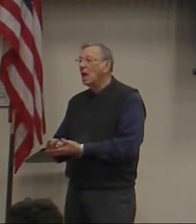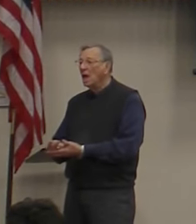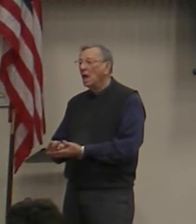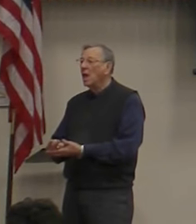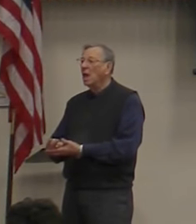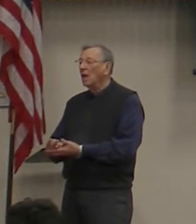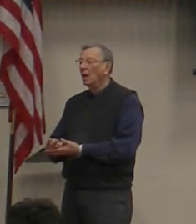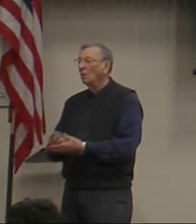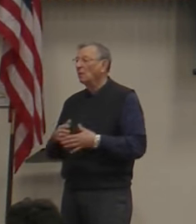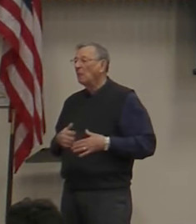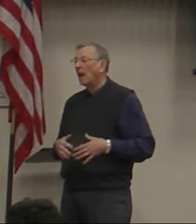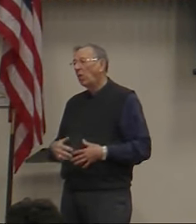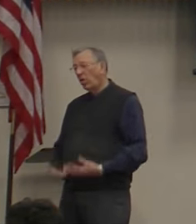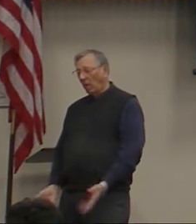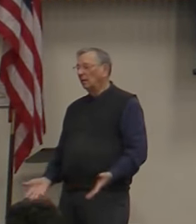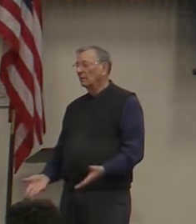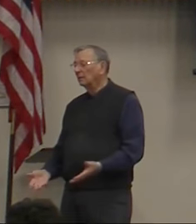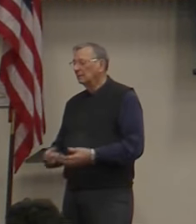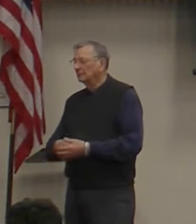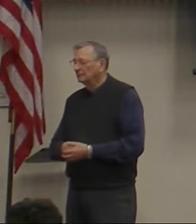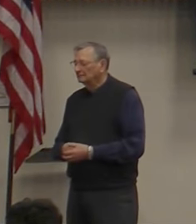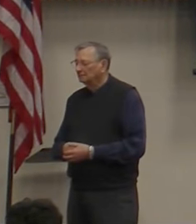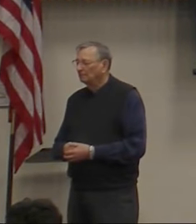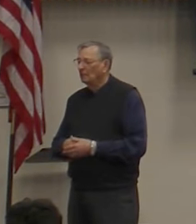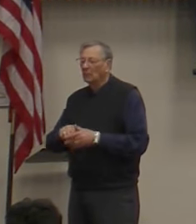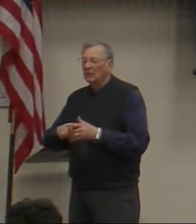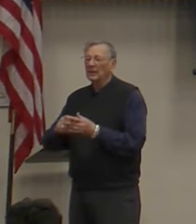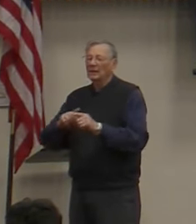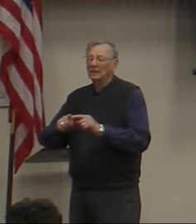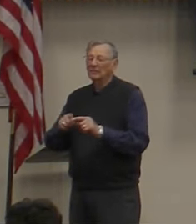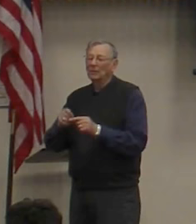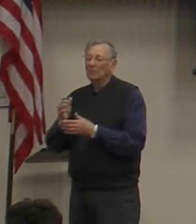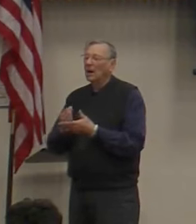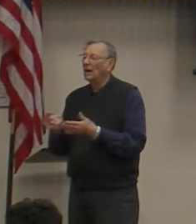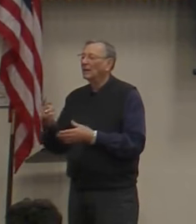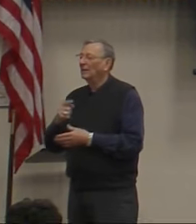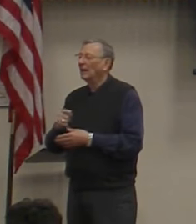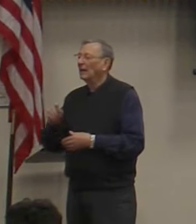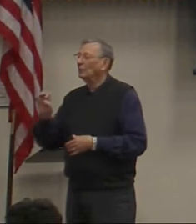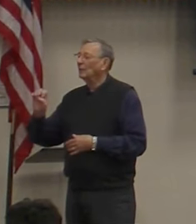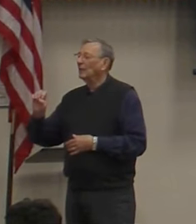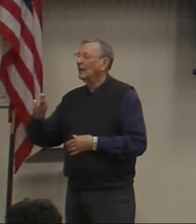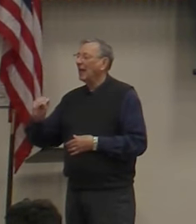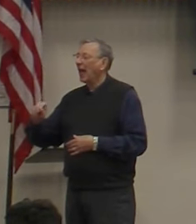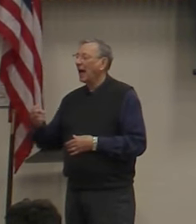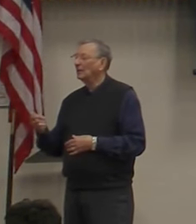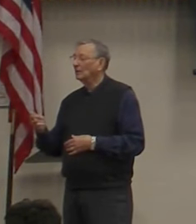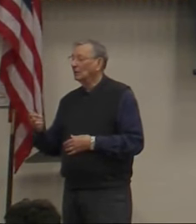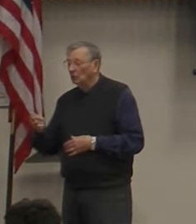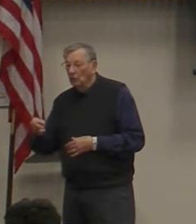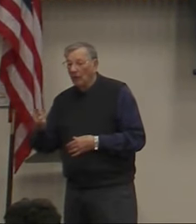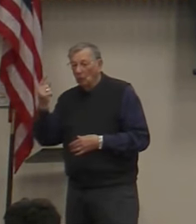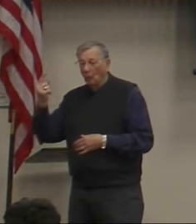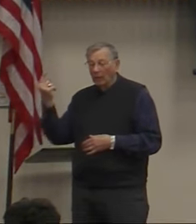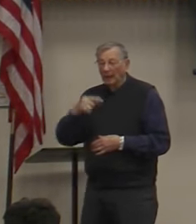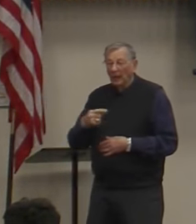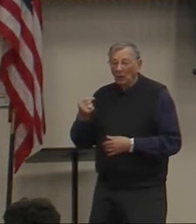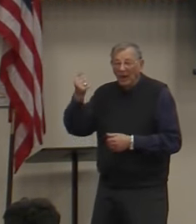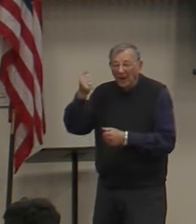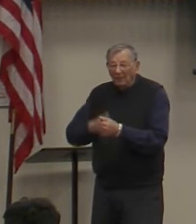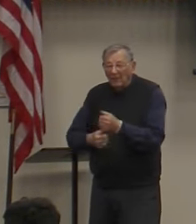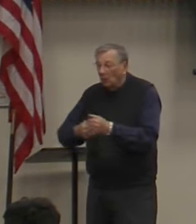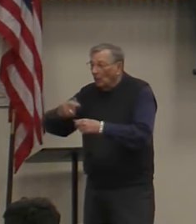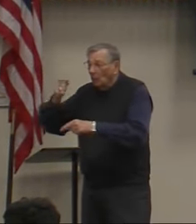any time. We're going to start with a little different part of the days of Elijah. Have you ever had one of those days when everything went